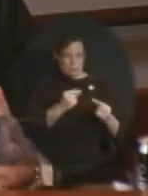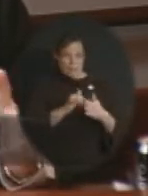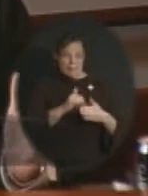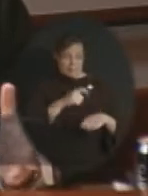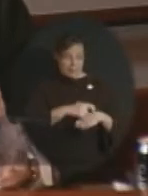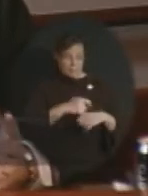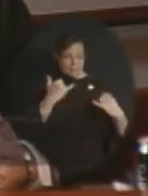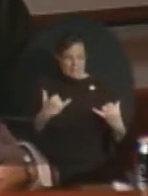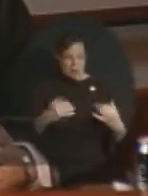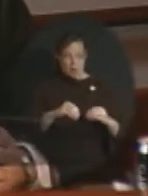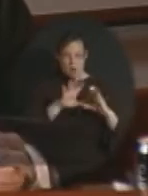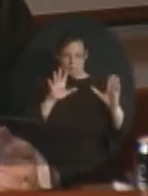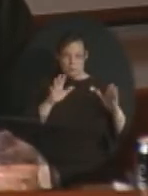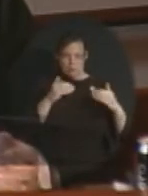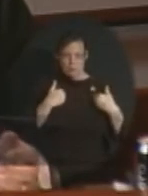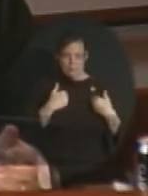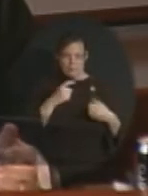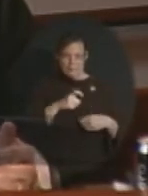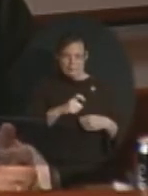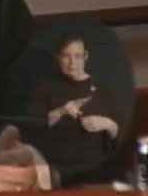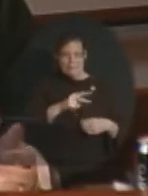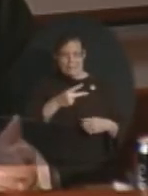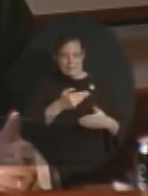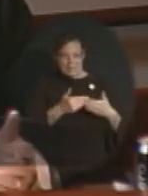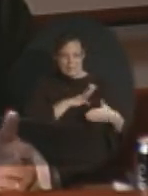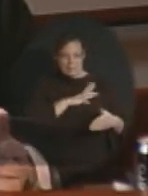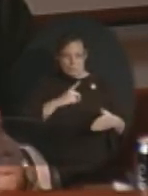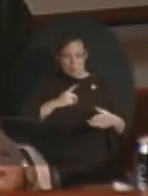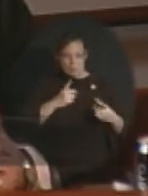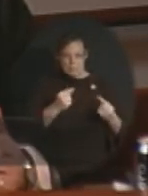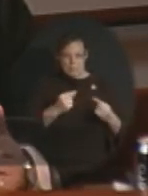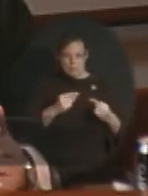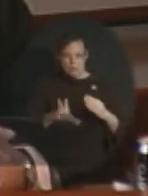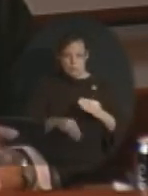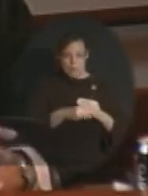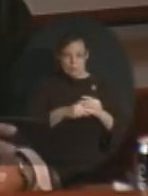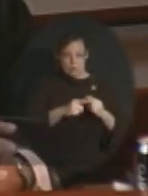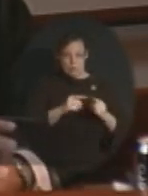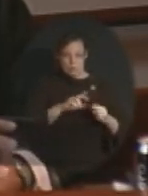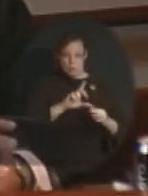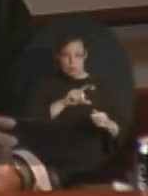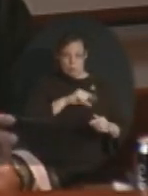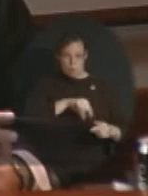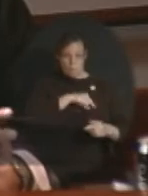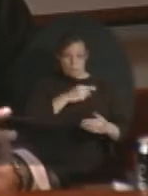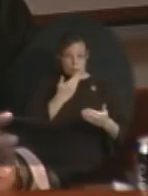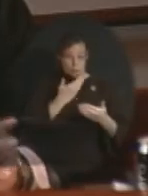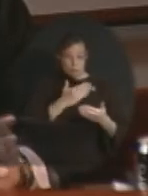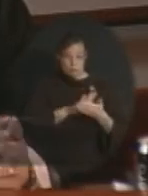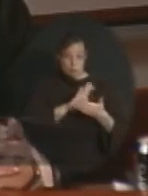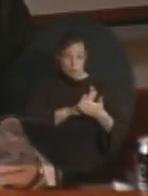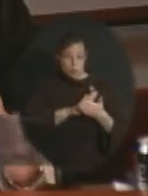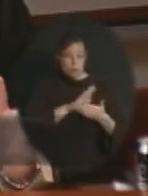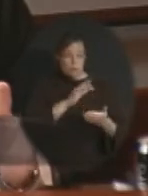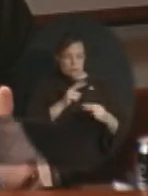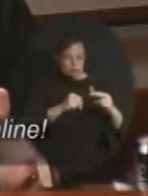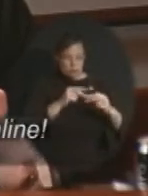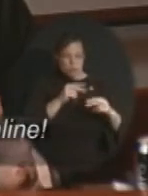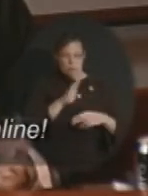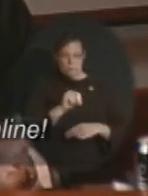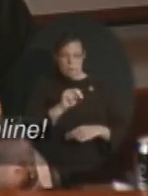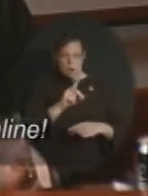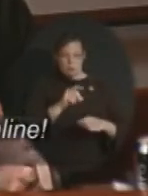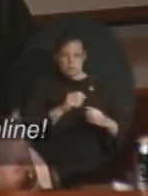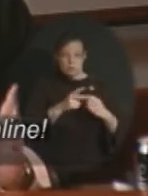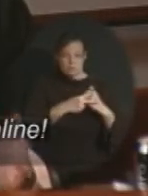is now. We obviously have the need. The second thing the board has done has been to latch onto those qualified school construction bonds. Again, we're saving a tremendous